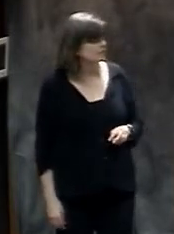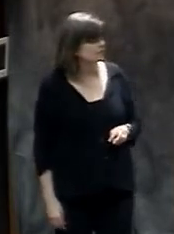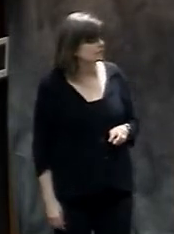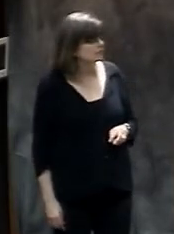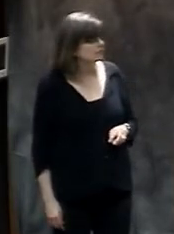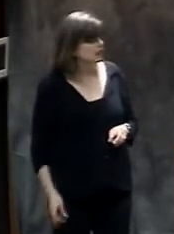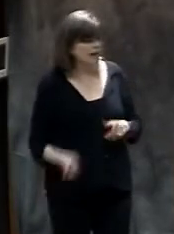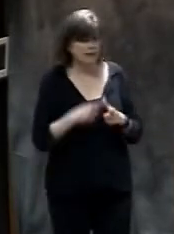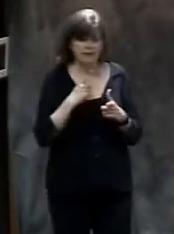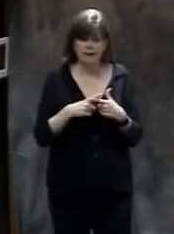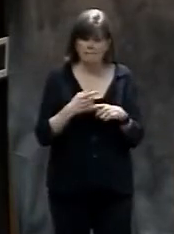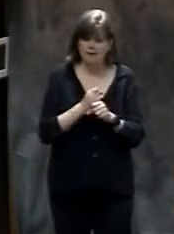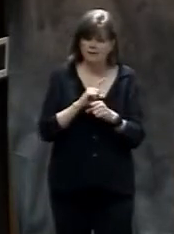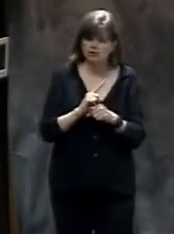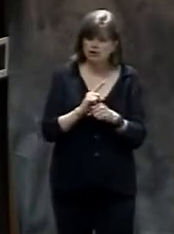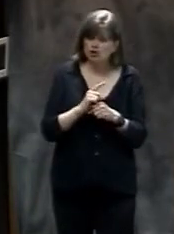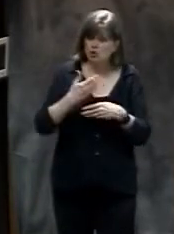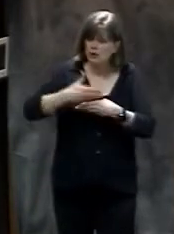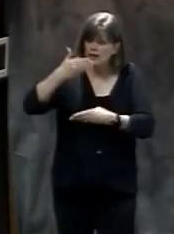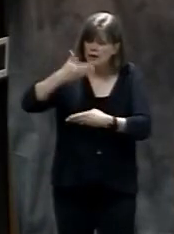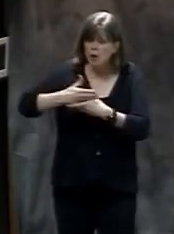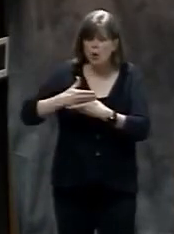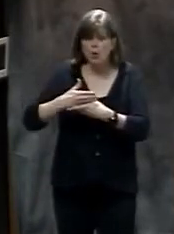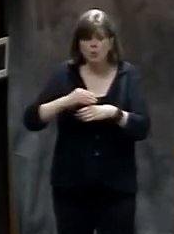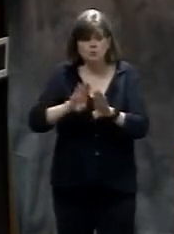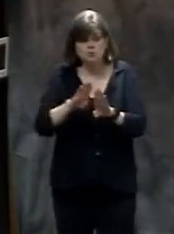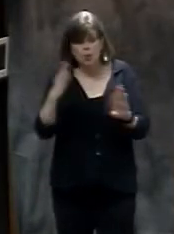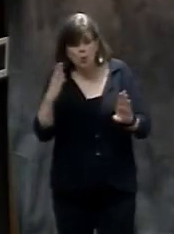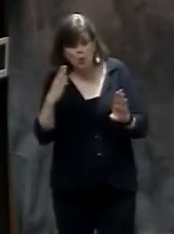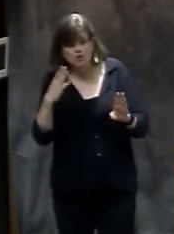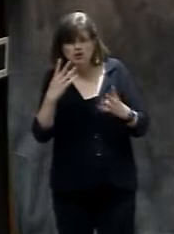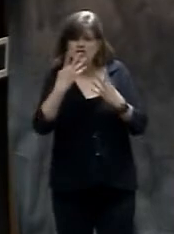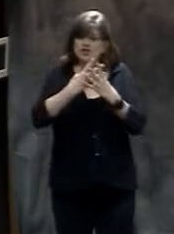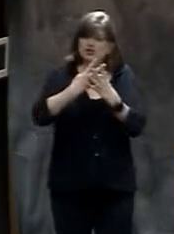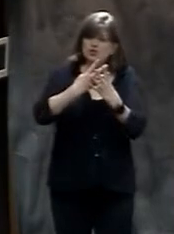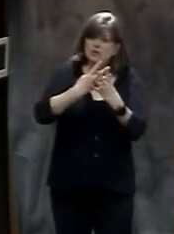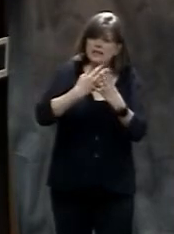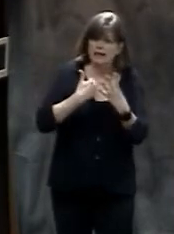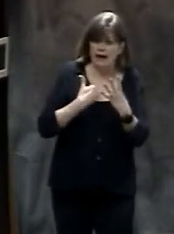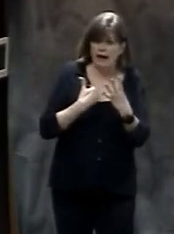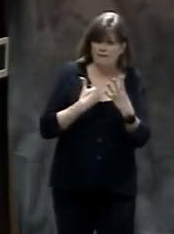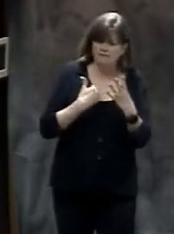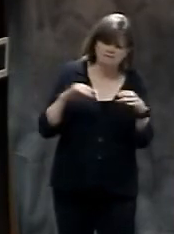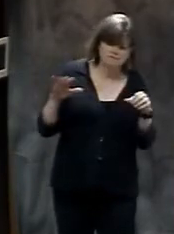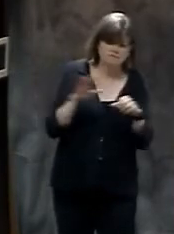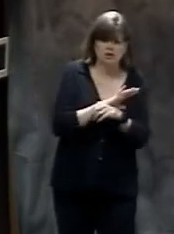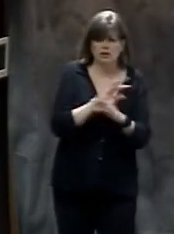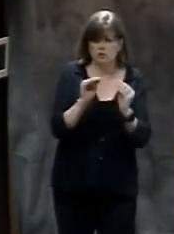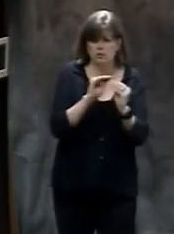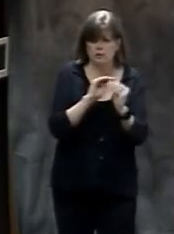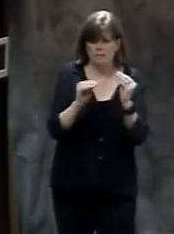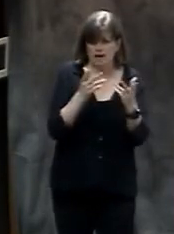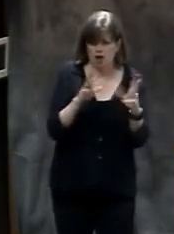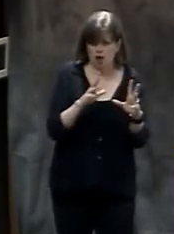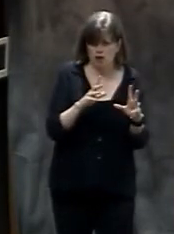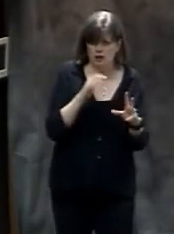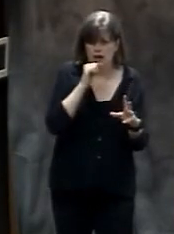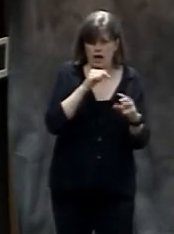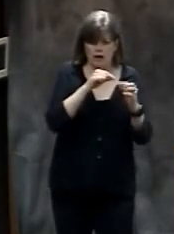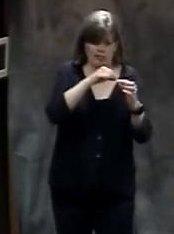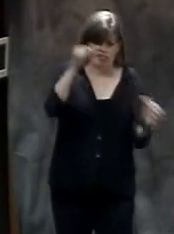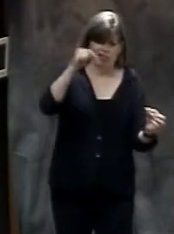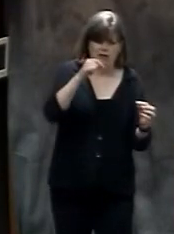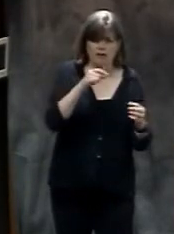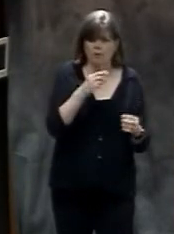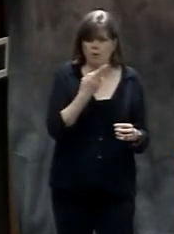And then make sure that your windows and doors have screens that are completely repaired. When I ask this question, and